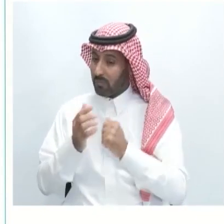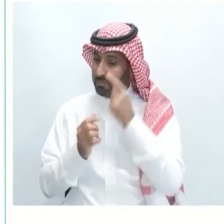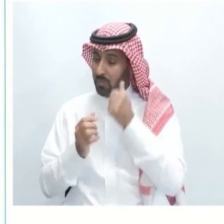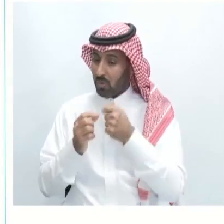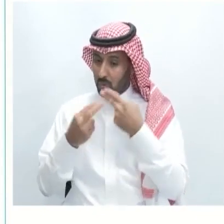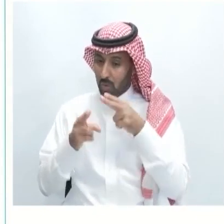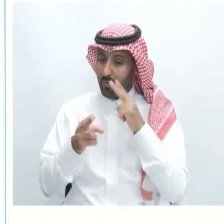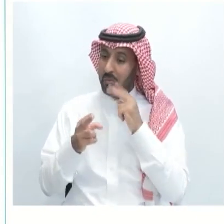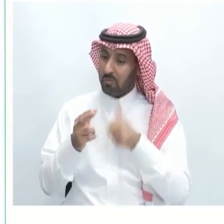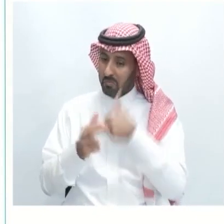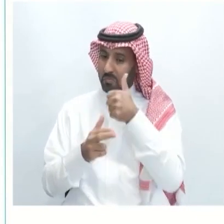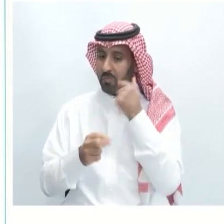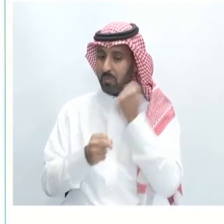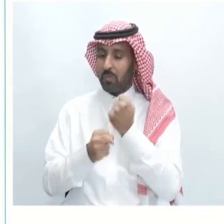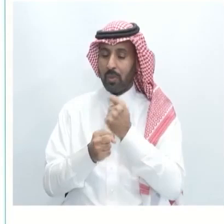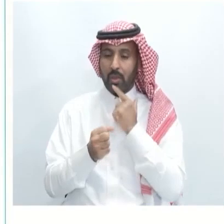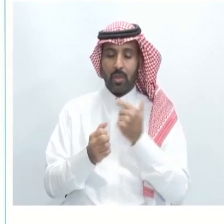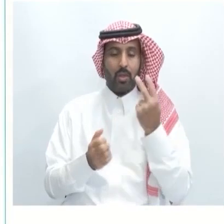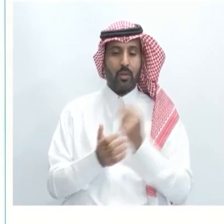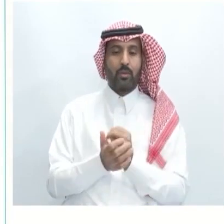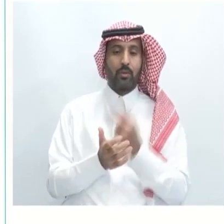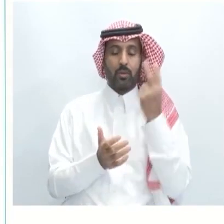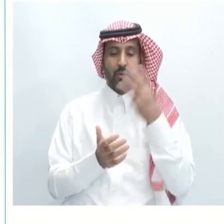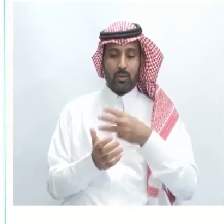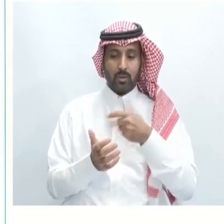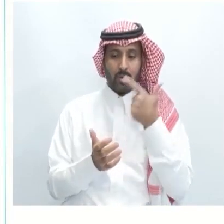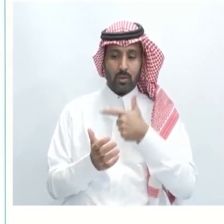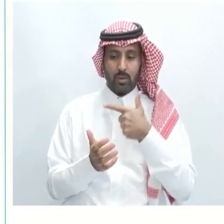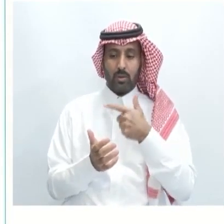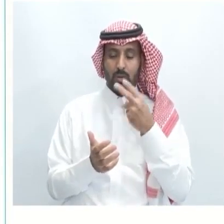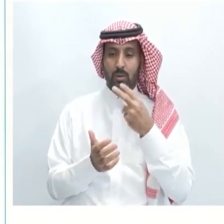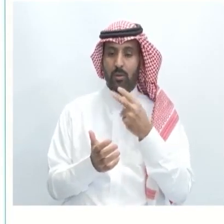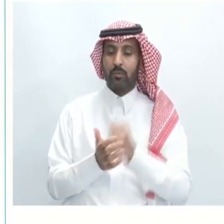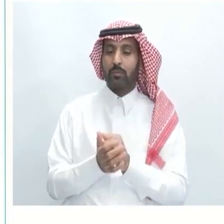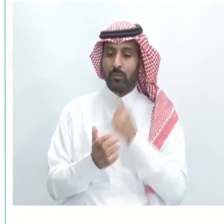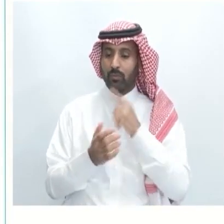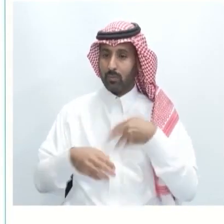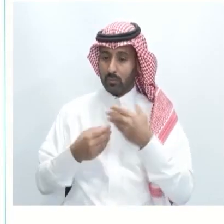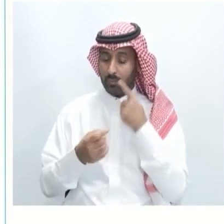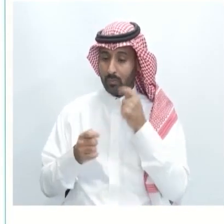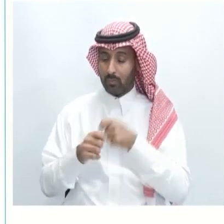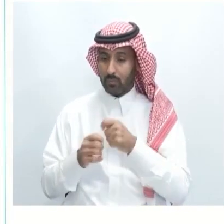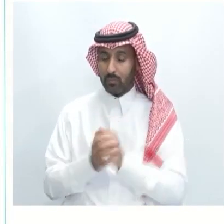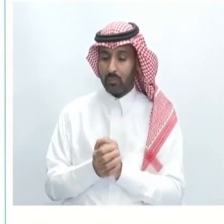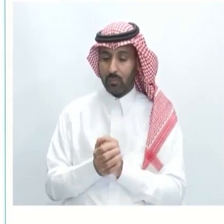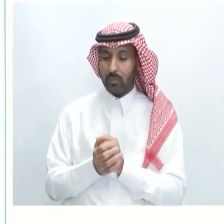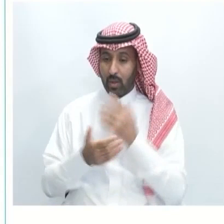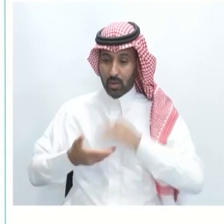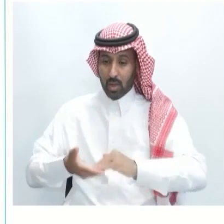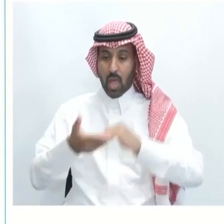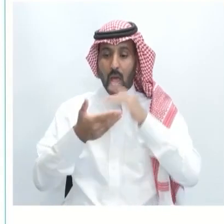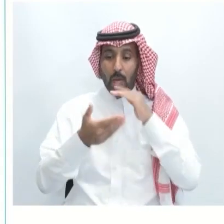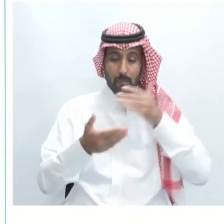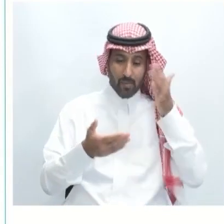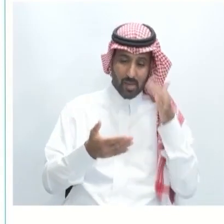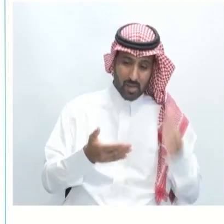rating, pediatricians have a 27% higher satisfaction rate than general practice physicians. Helping children and